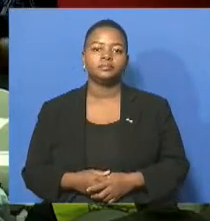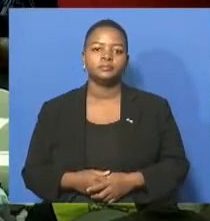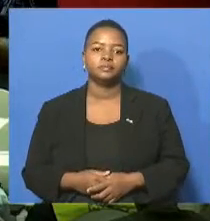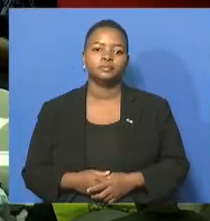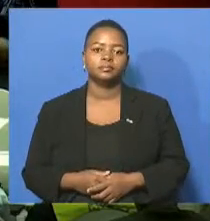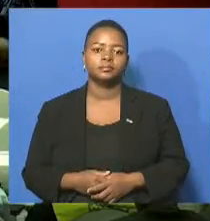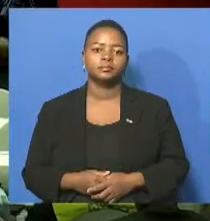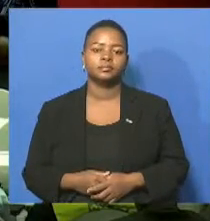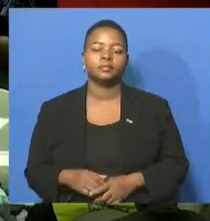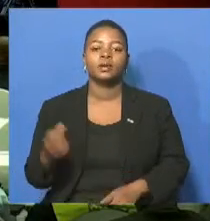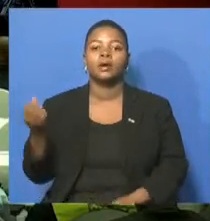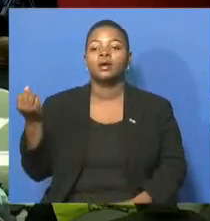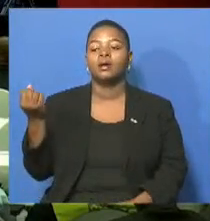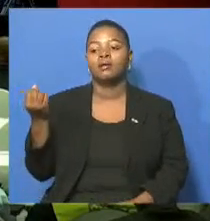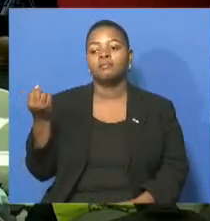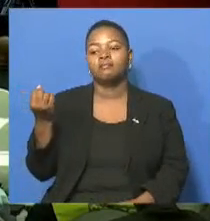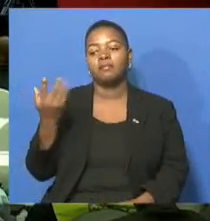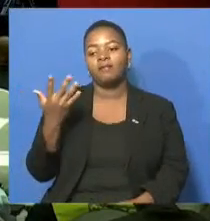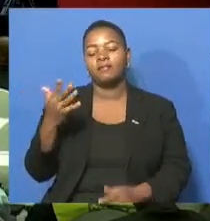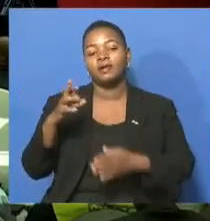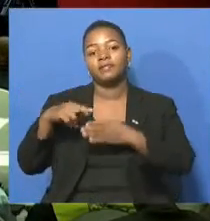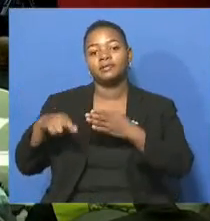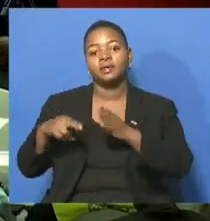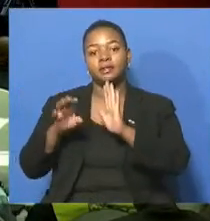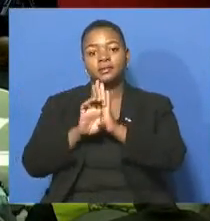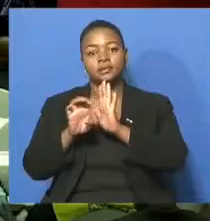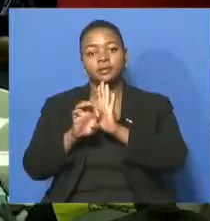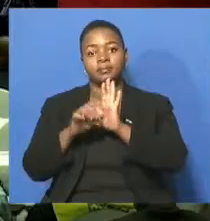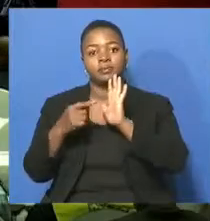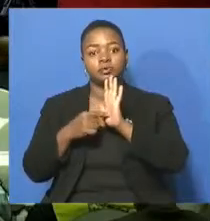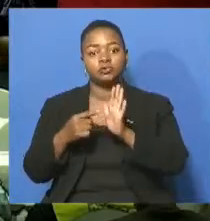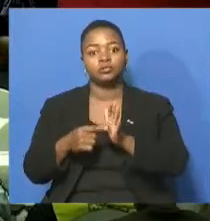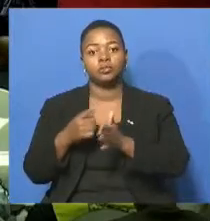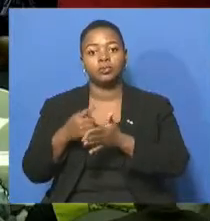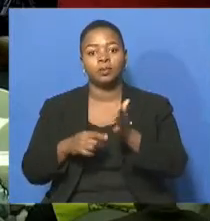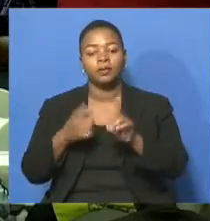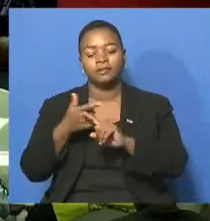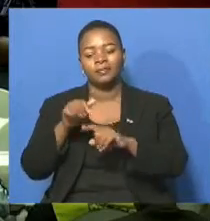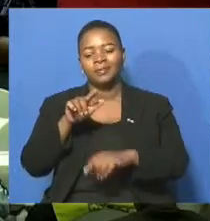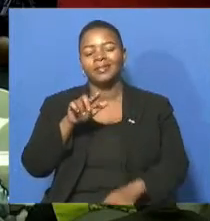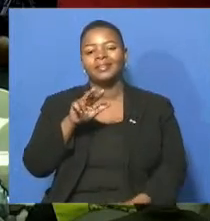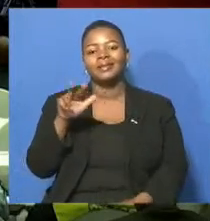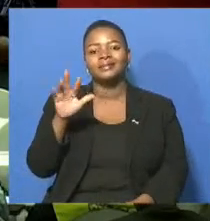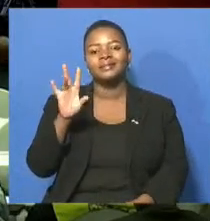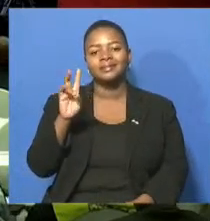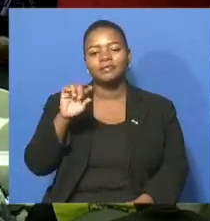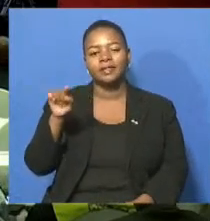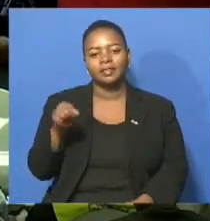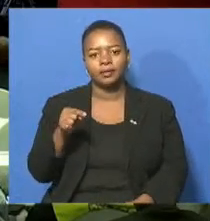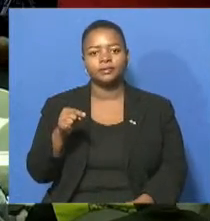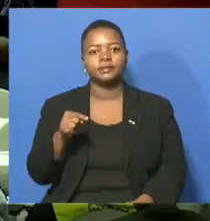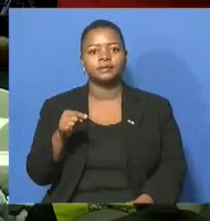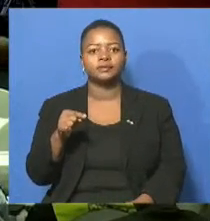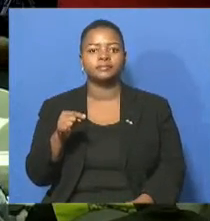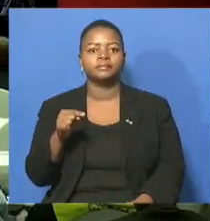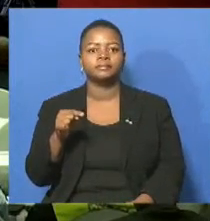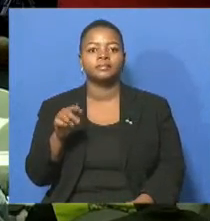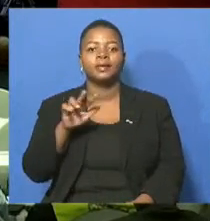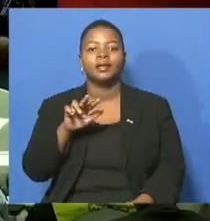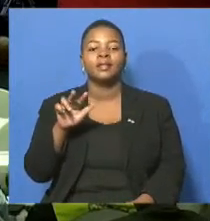the Form 5 results, for example, indicate that out of 37,000,